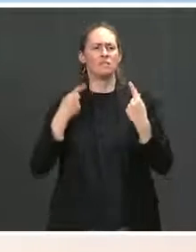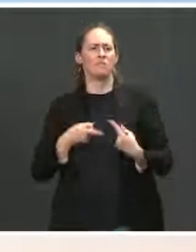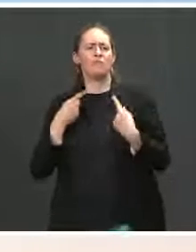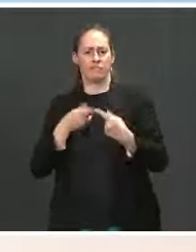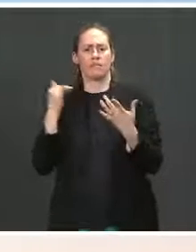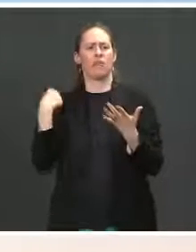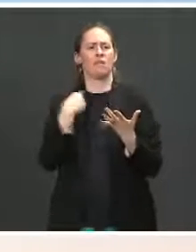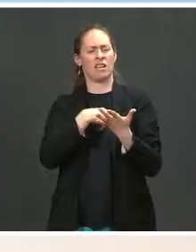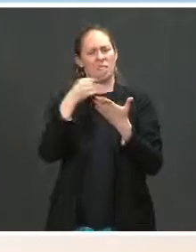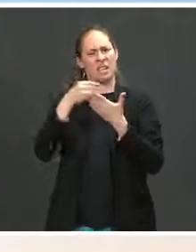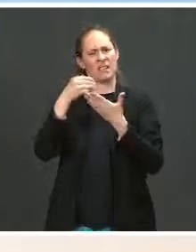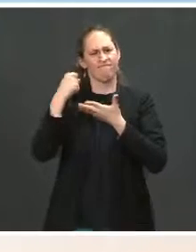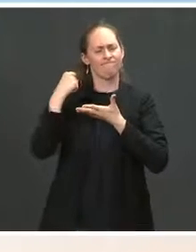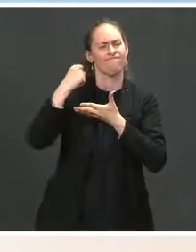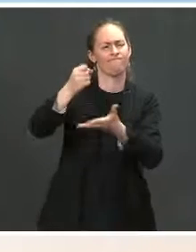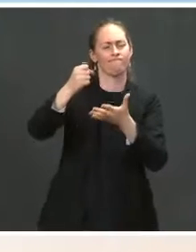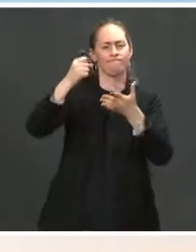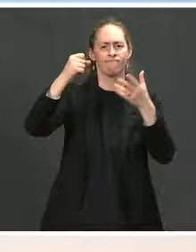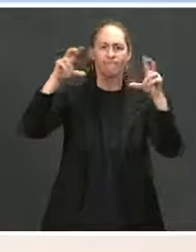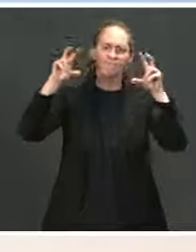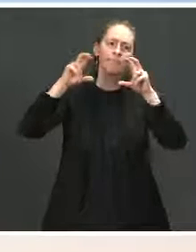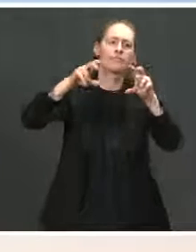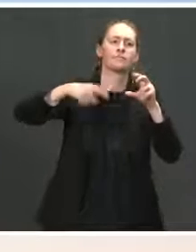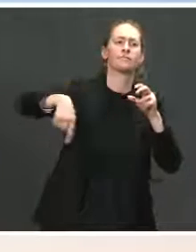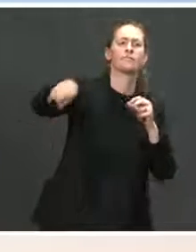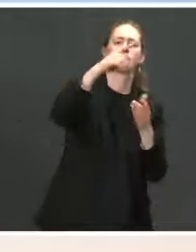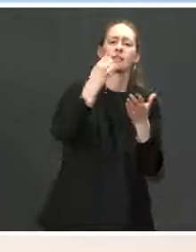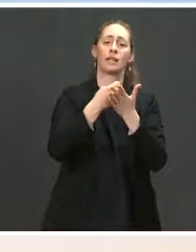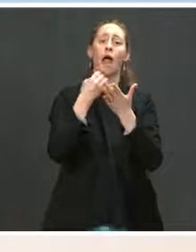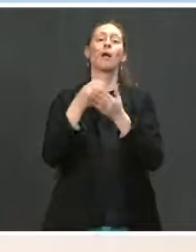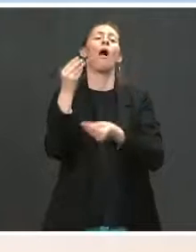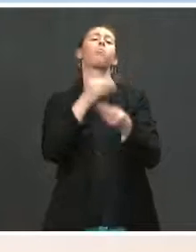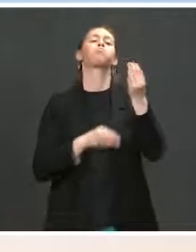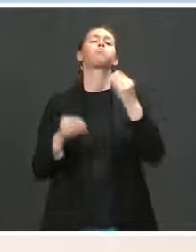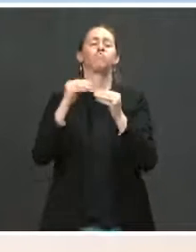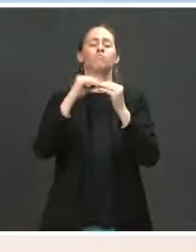on advancing equity in the Title X program, we can create opportunities for the